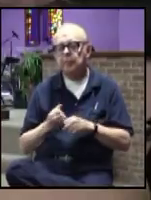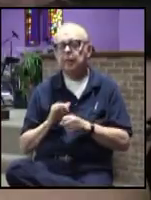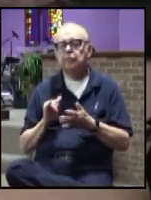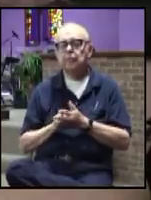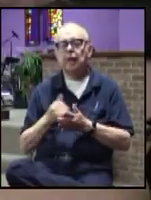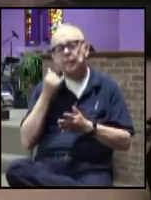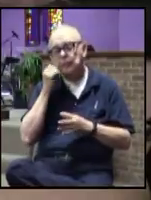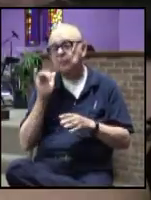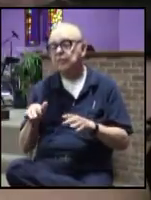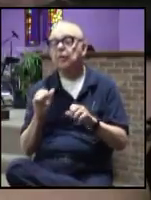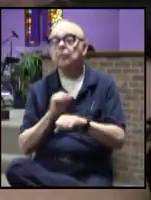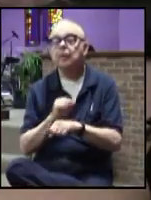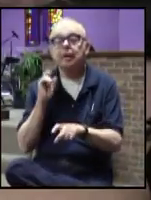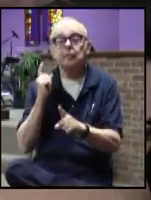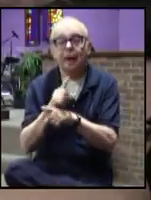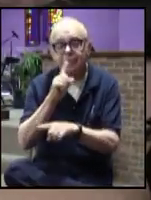working.